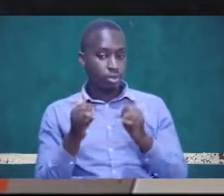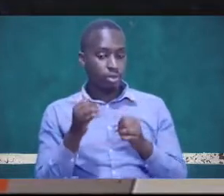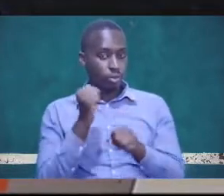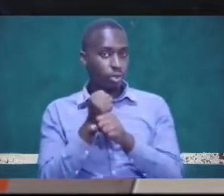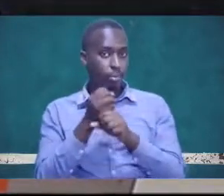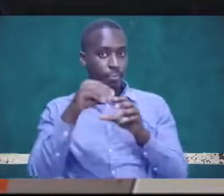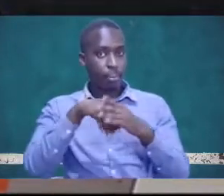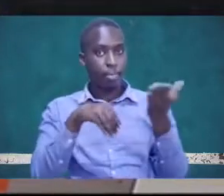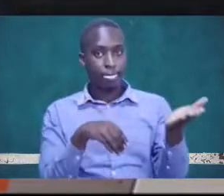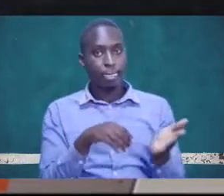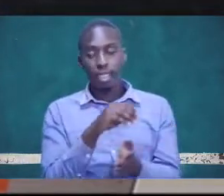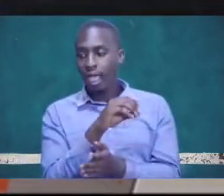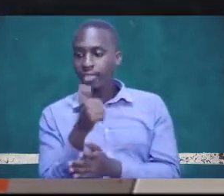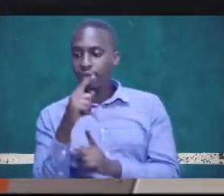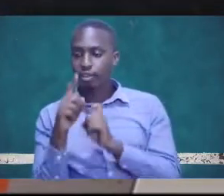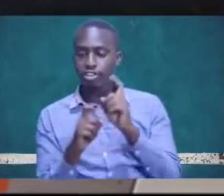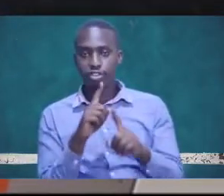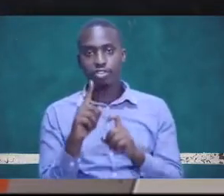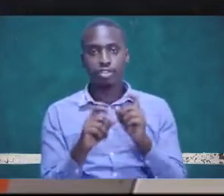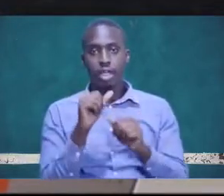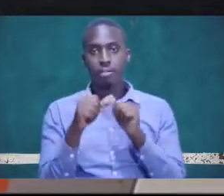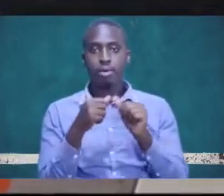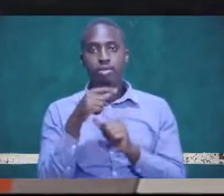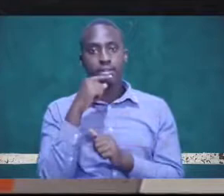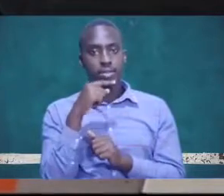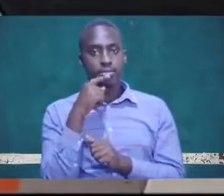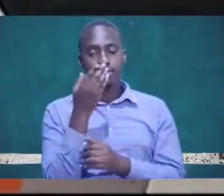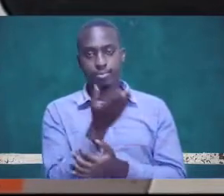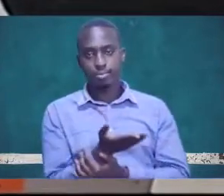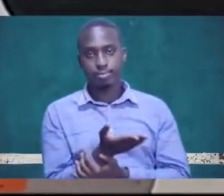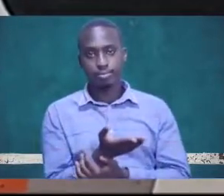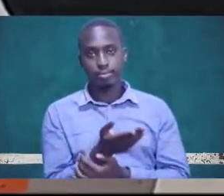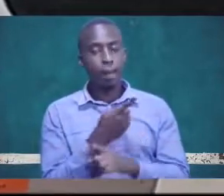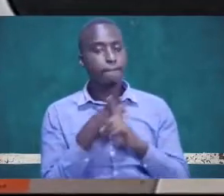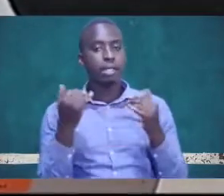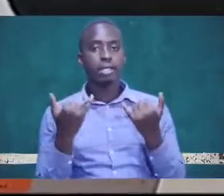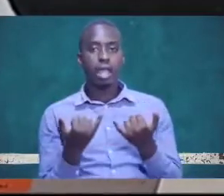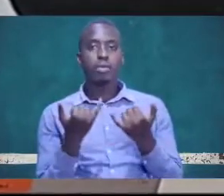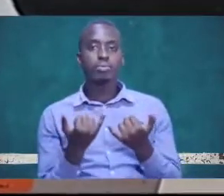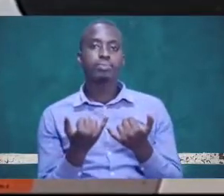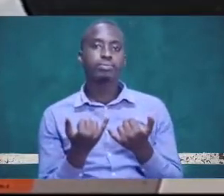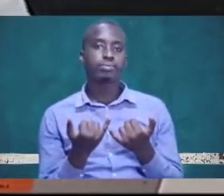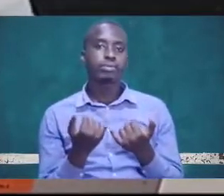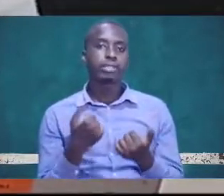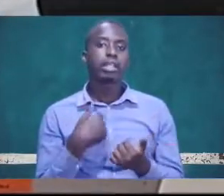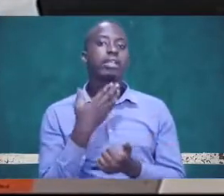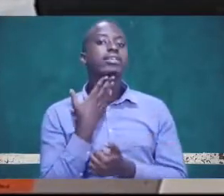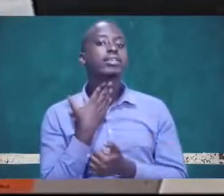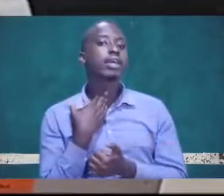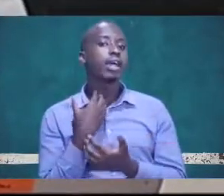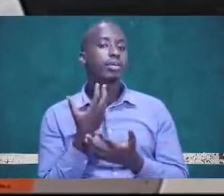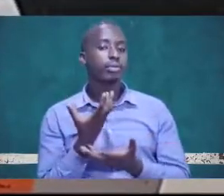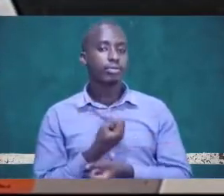on some other questions about the lesson. But now, I want you to